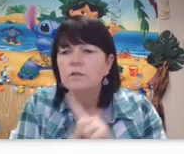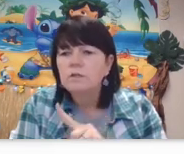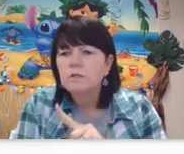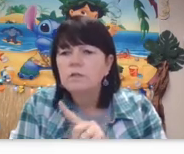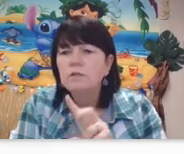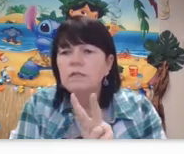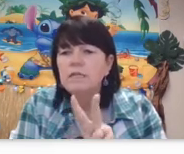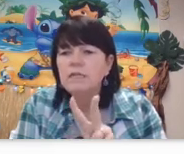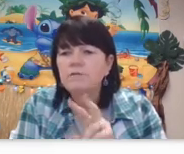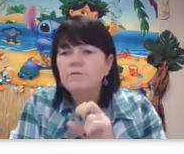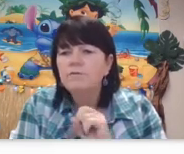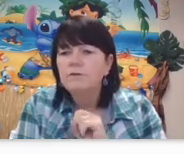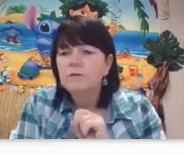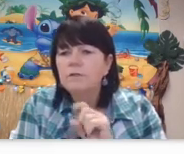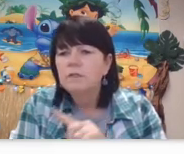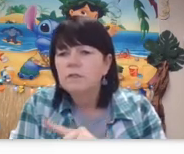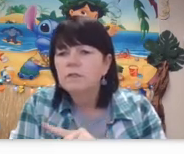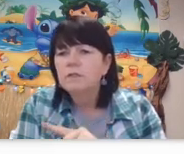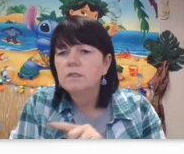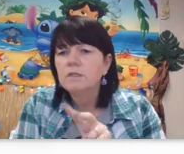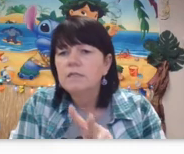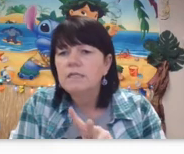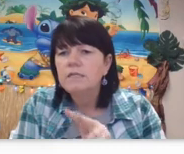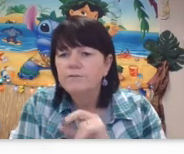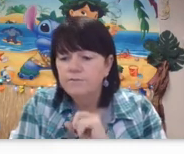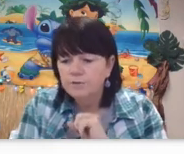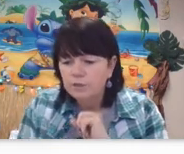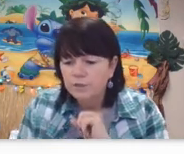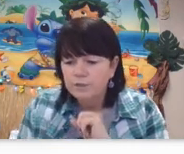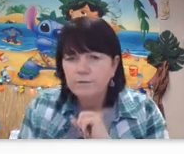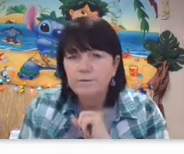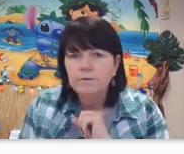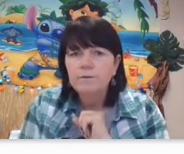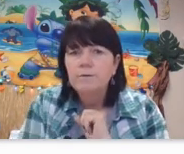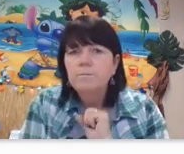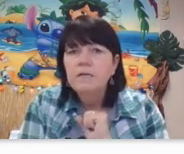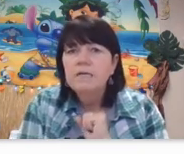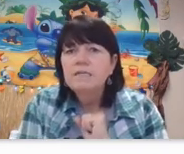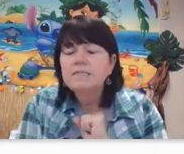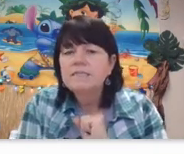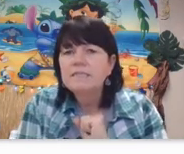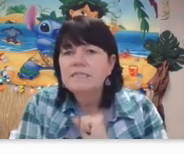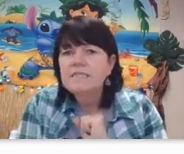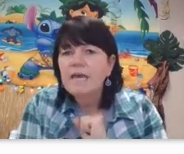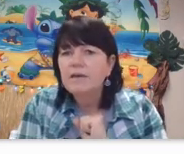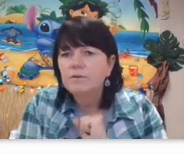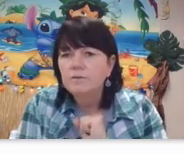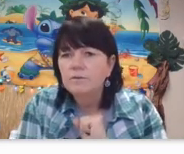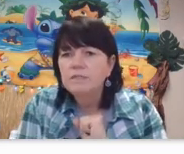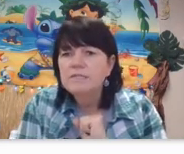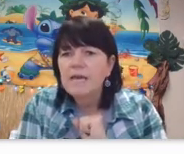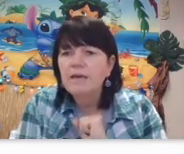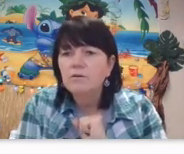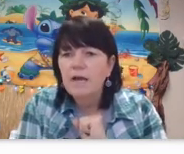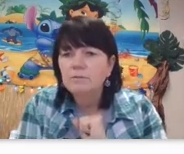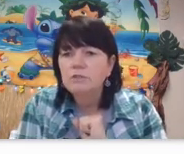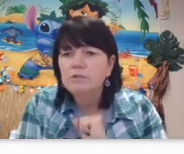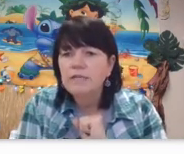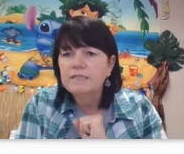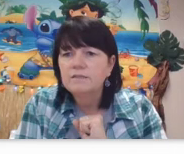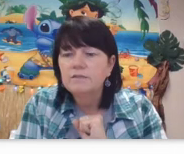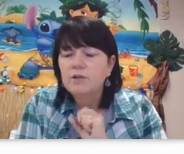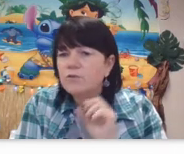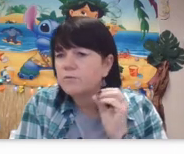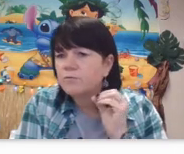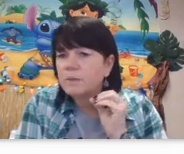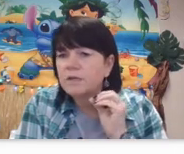Good. Leaf. Leaf. Good. This is the tail. Tail. How would you